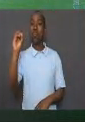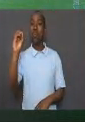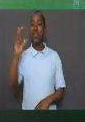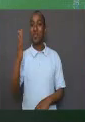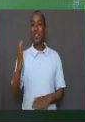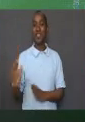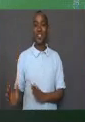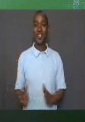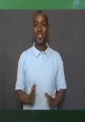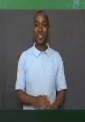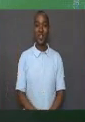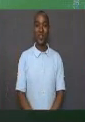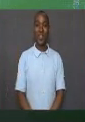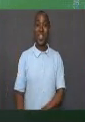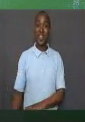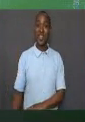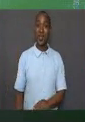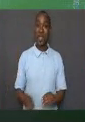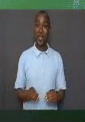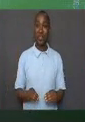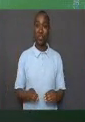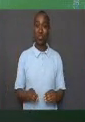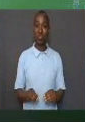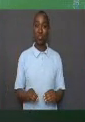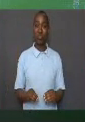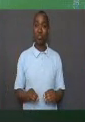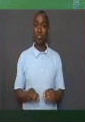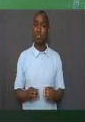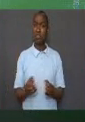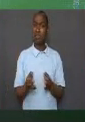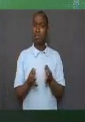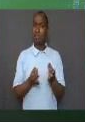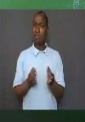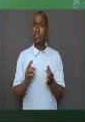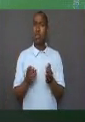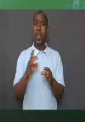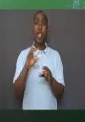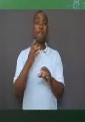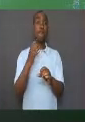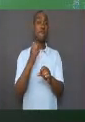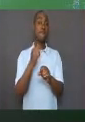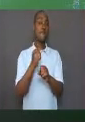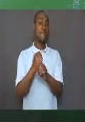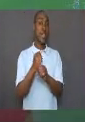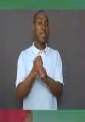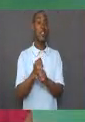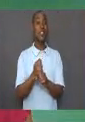Students, let us do a brief activity before we continue with the